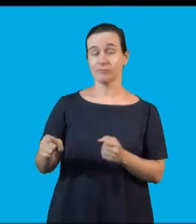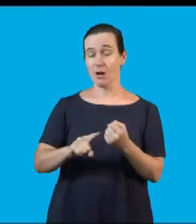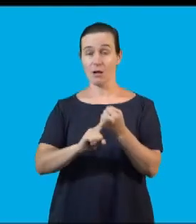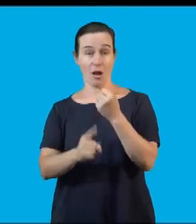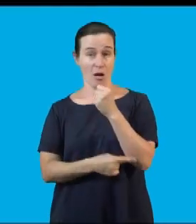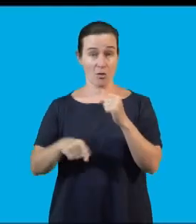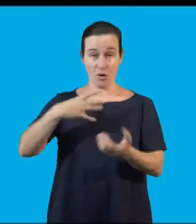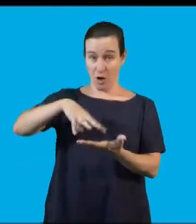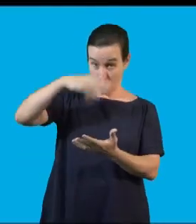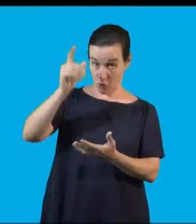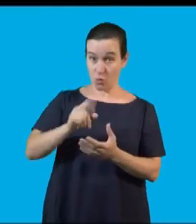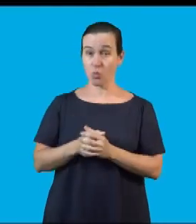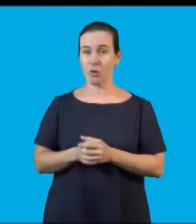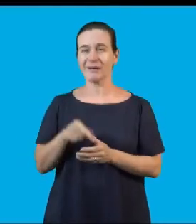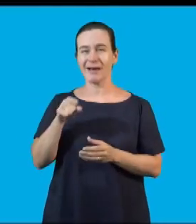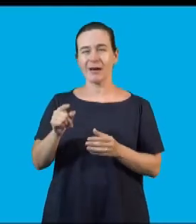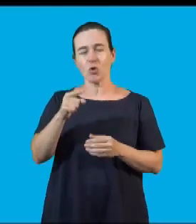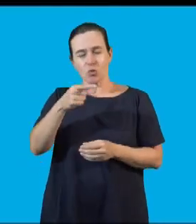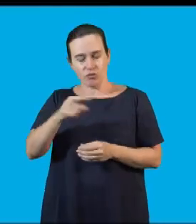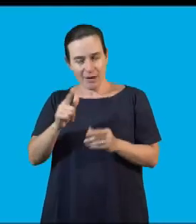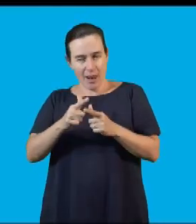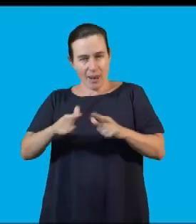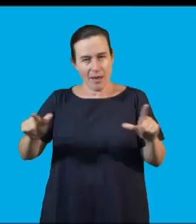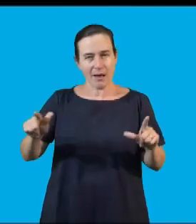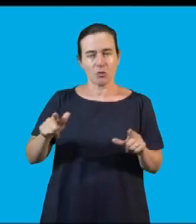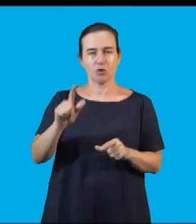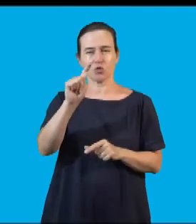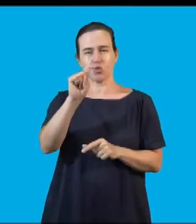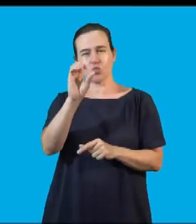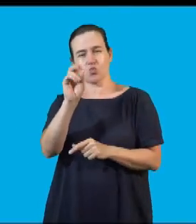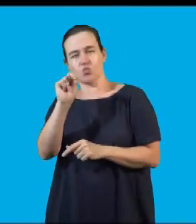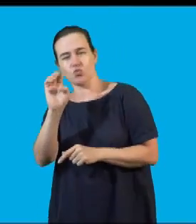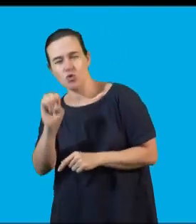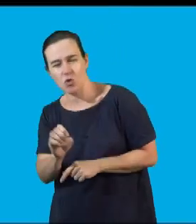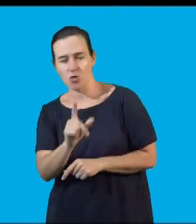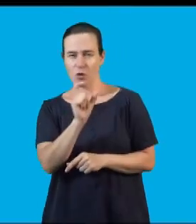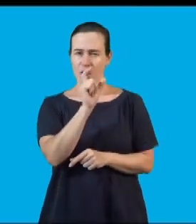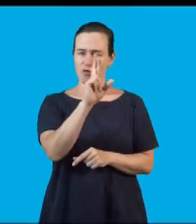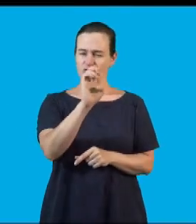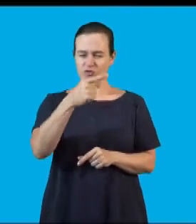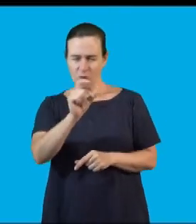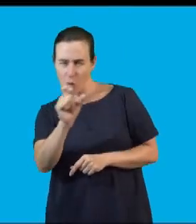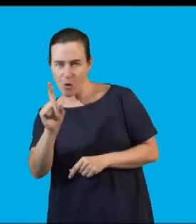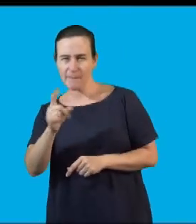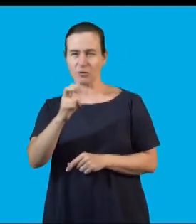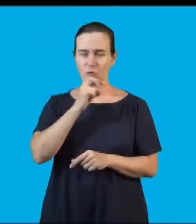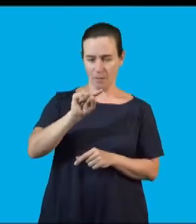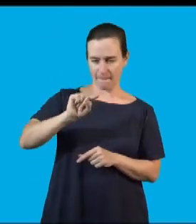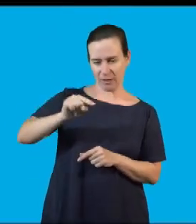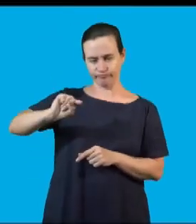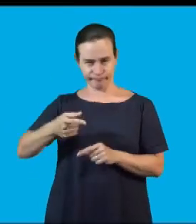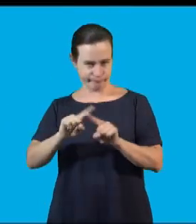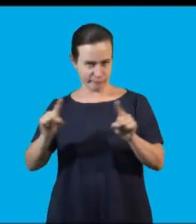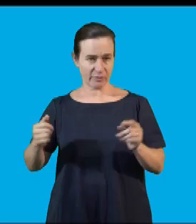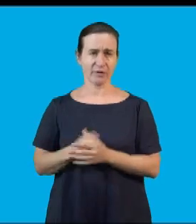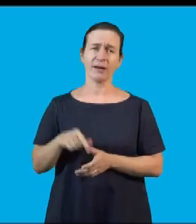The last part of our lesson today will focus on the correct use of language, tone, register, grammar, and